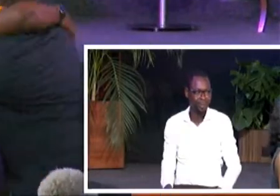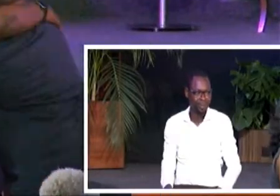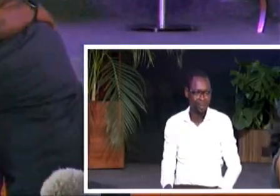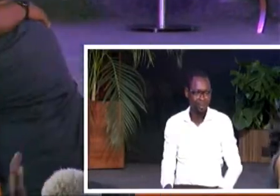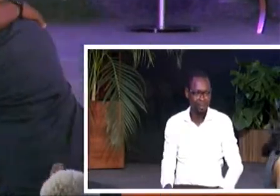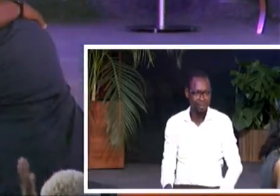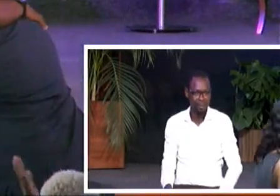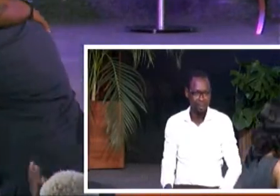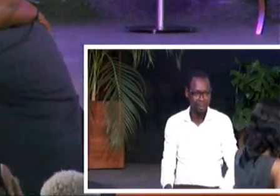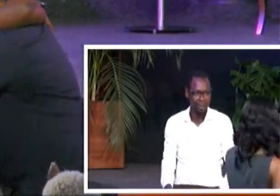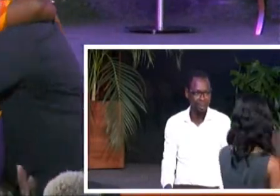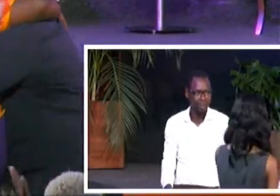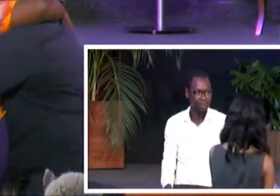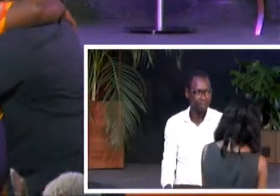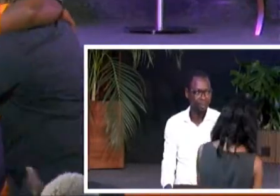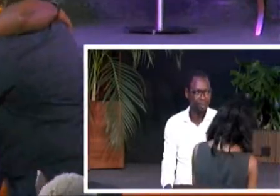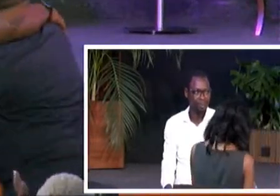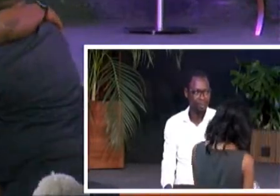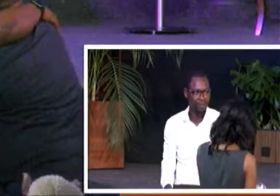Jeremiah. Oh!